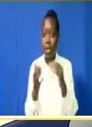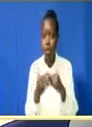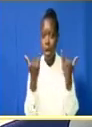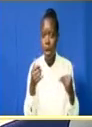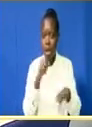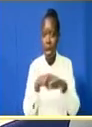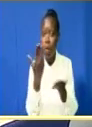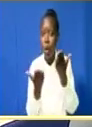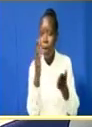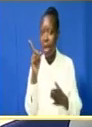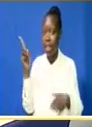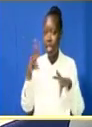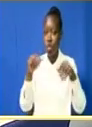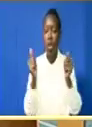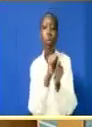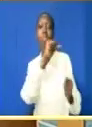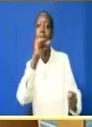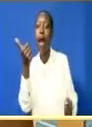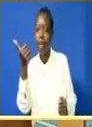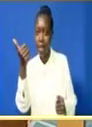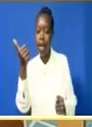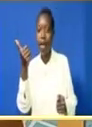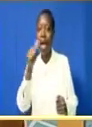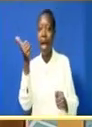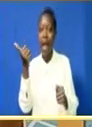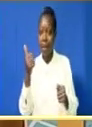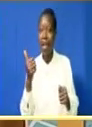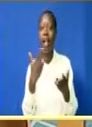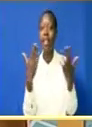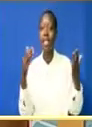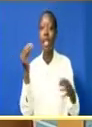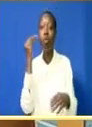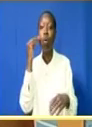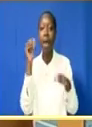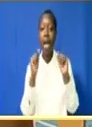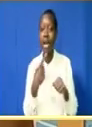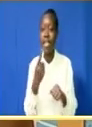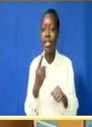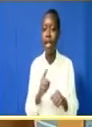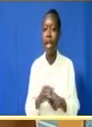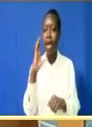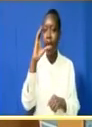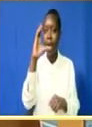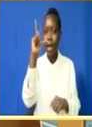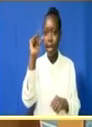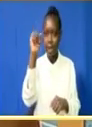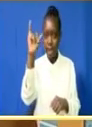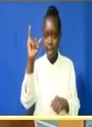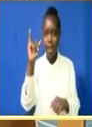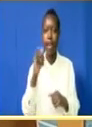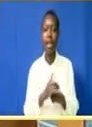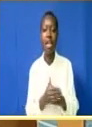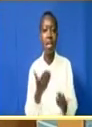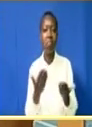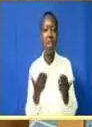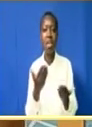sand and clay with our products at home or the things that we have at home, mm-hmm. we can say clay is unga ya